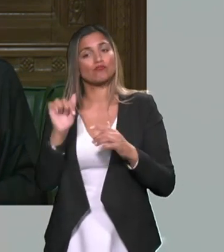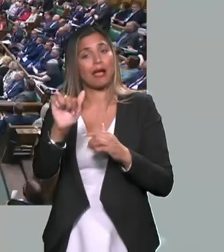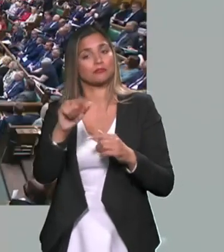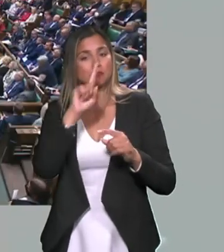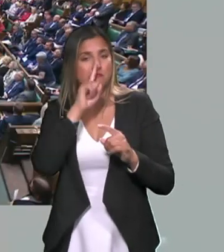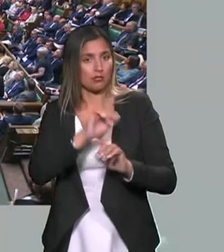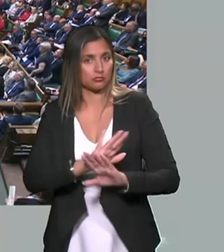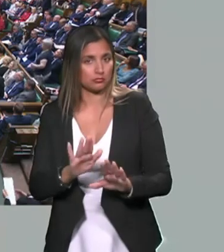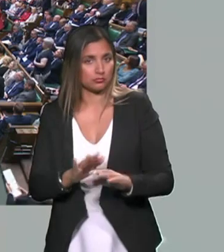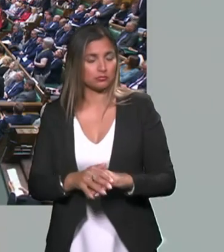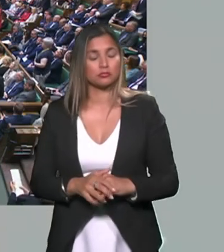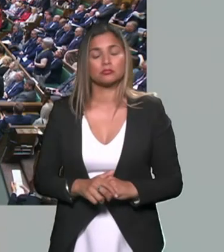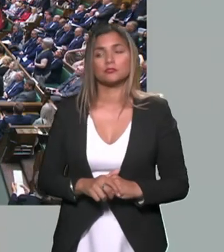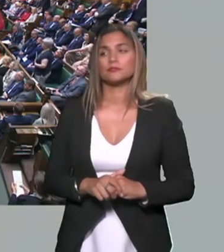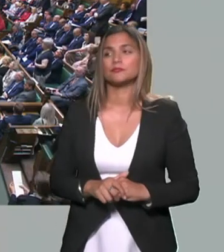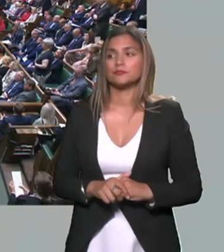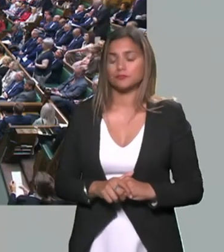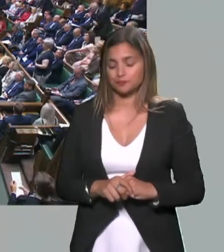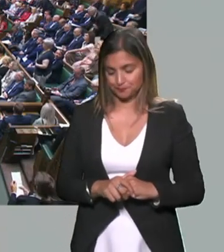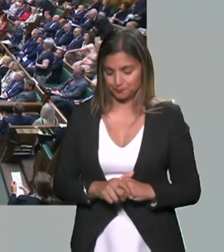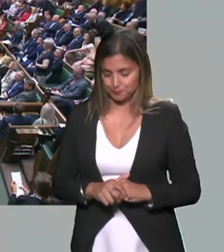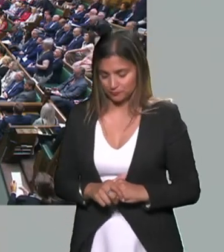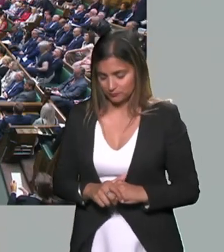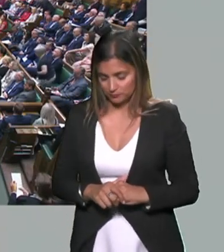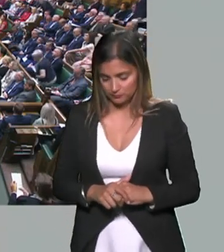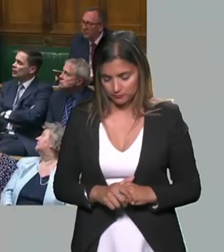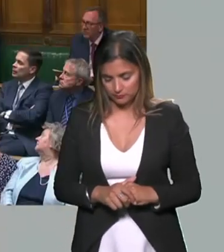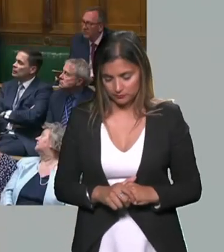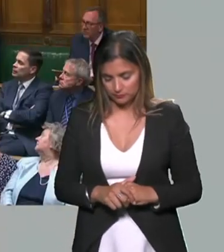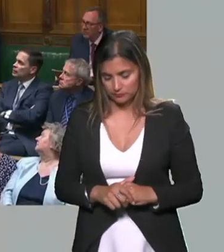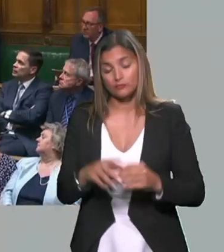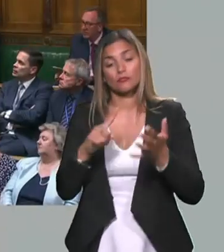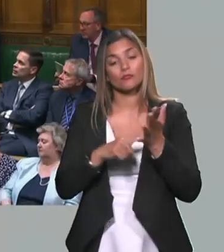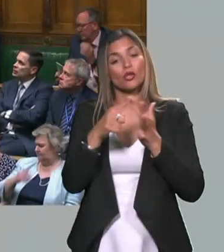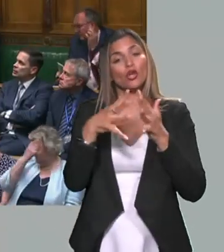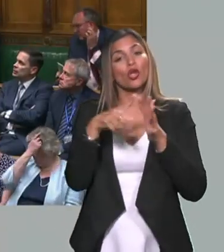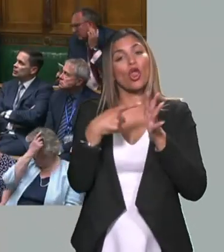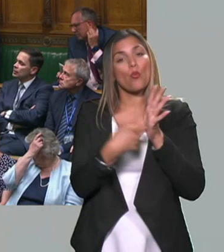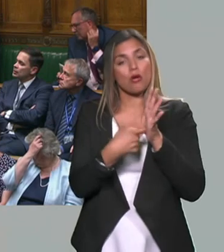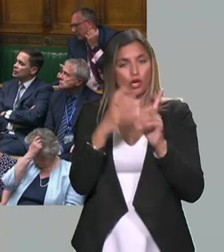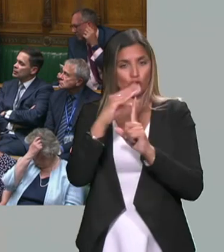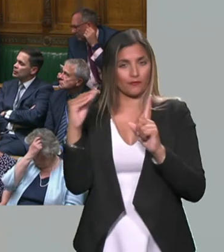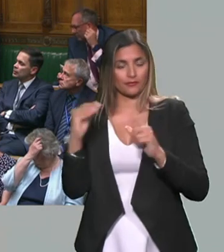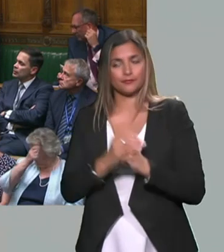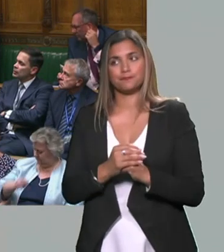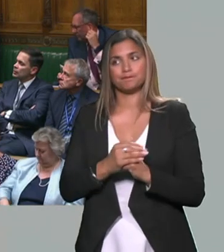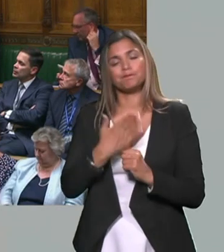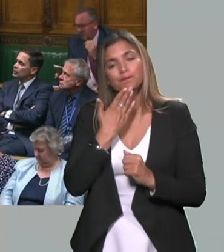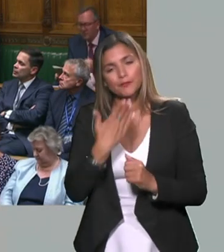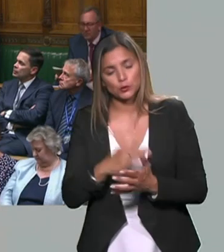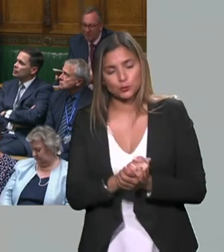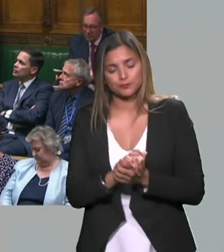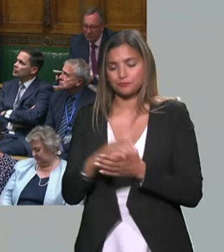Lewis. Thank you, Mr. Speaker. In the last few years, campaigning and persistence have led to the construction of a